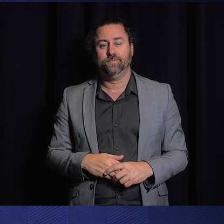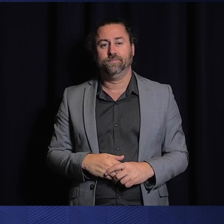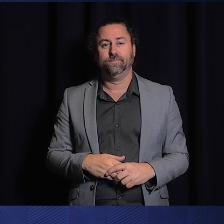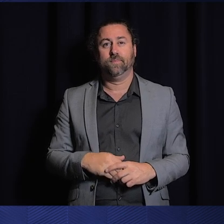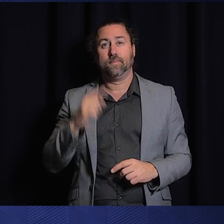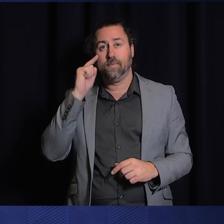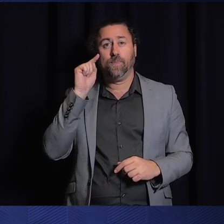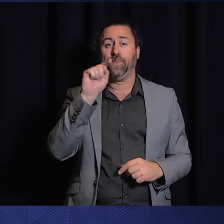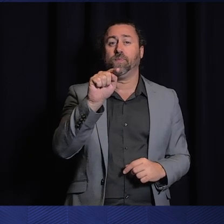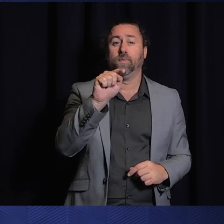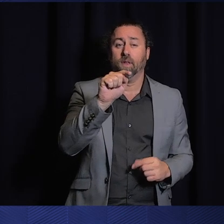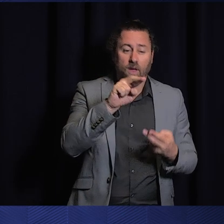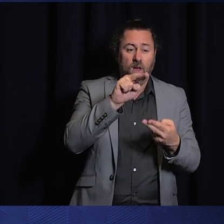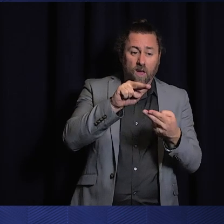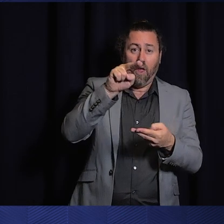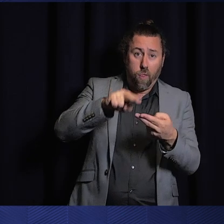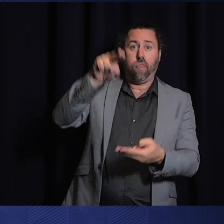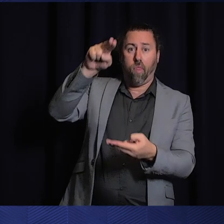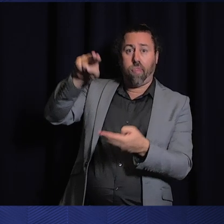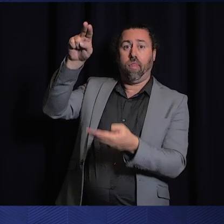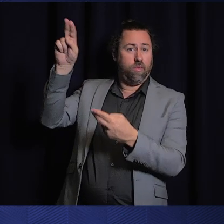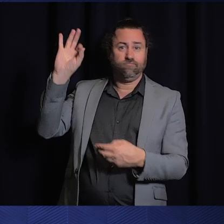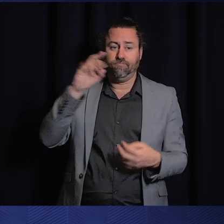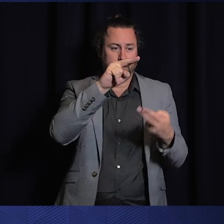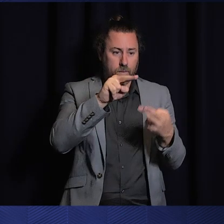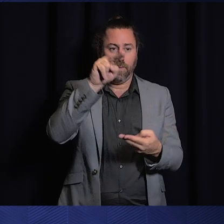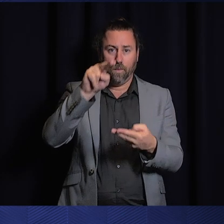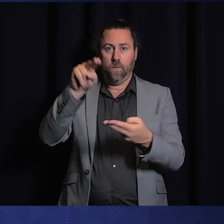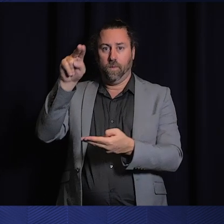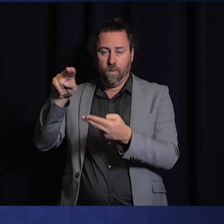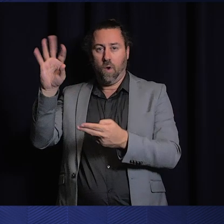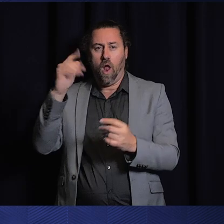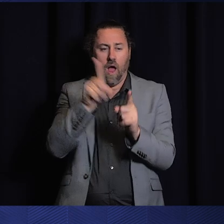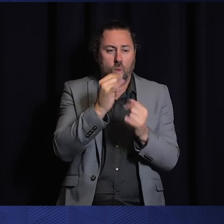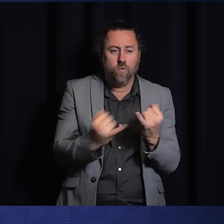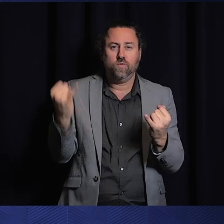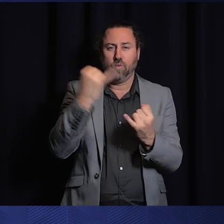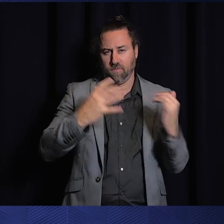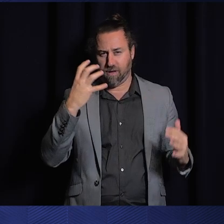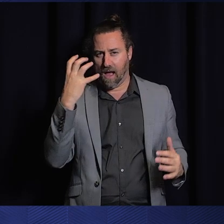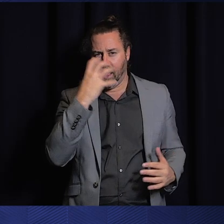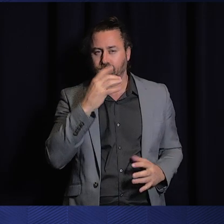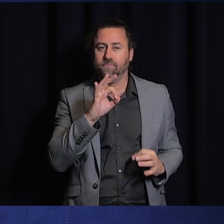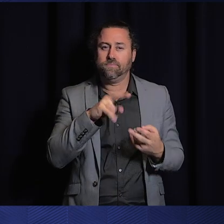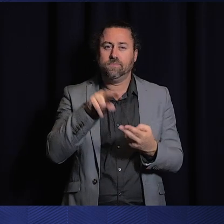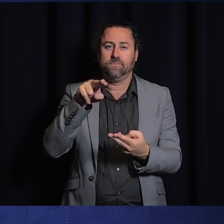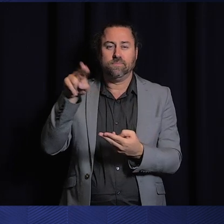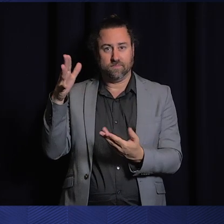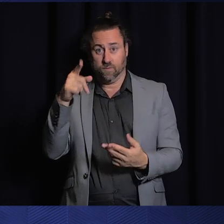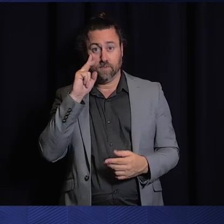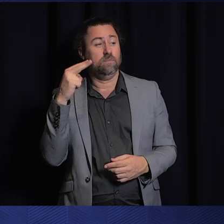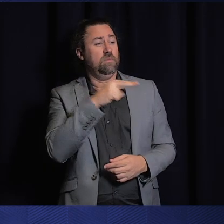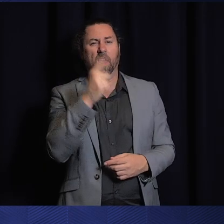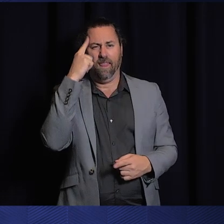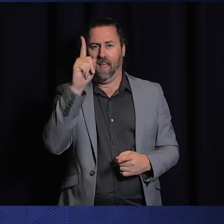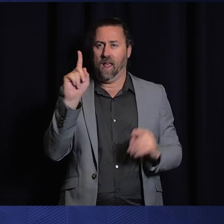clear increase in the number of disaster displacement we record year after year. So I do want to bring this to your attention because we often